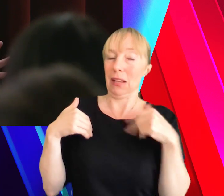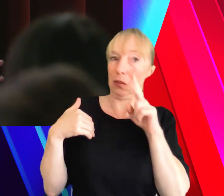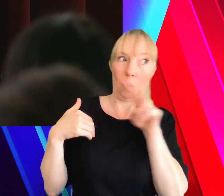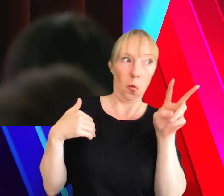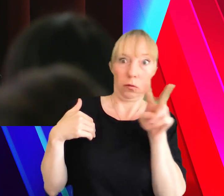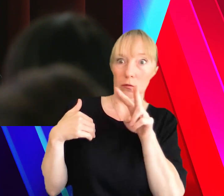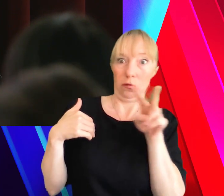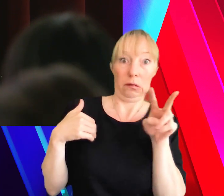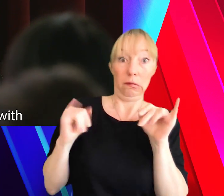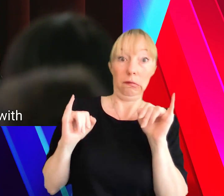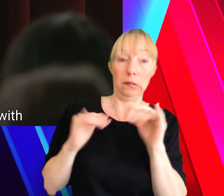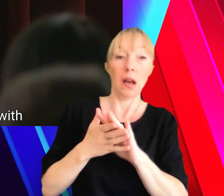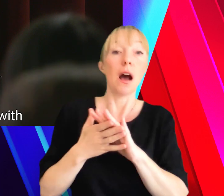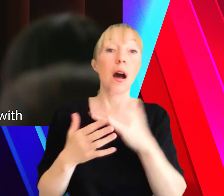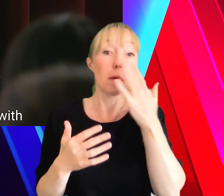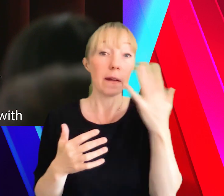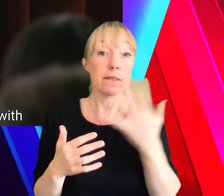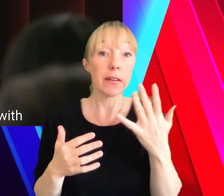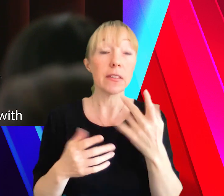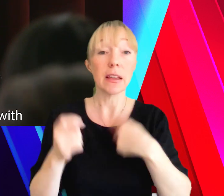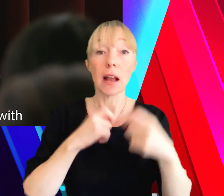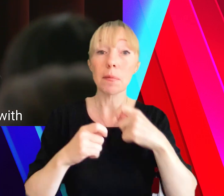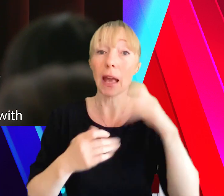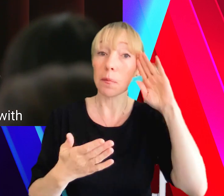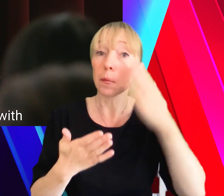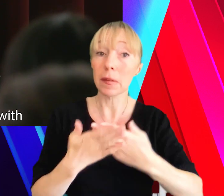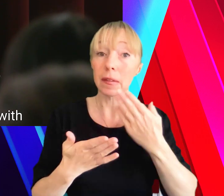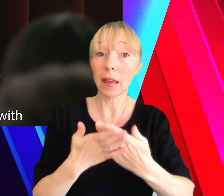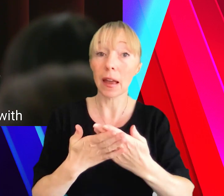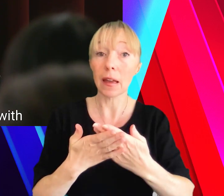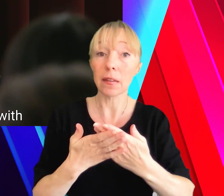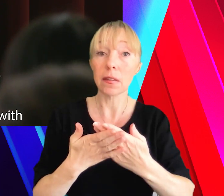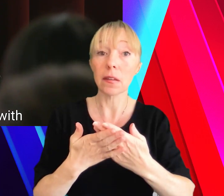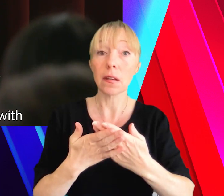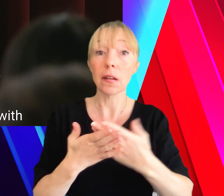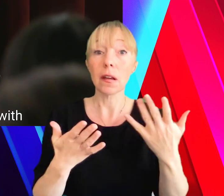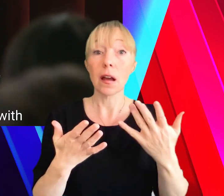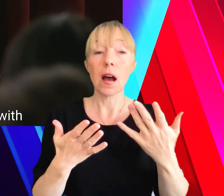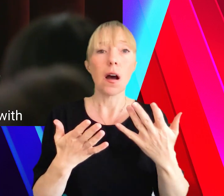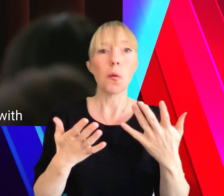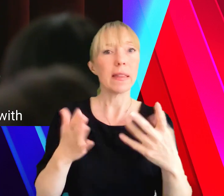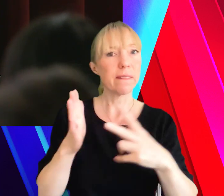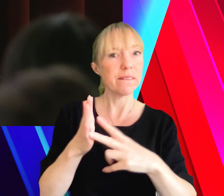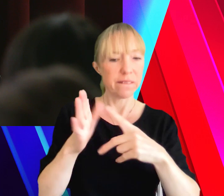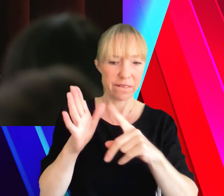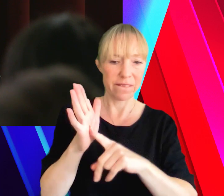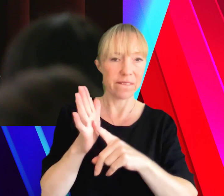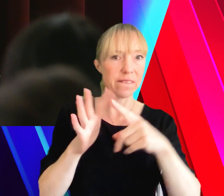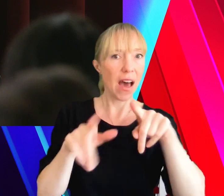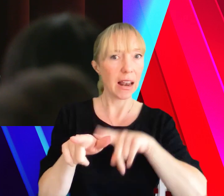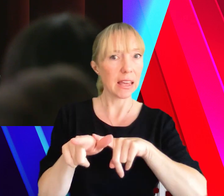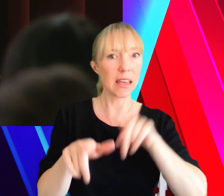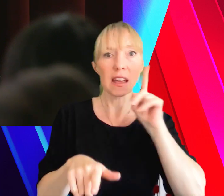but like I was certainly on the sidelines. But I think for me the key was when I was 15 and I became obsessed with Nicolas Cage's first